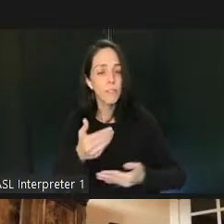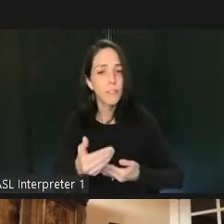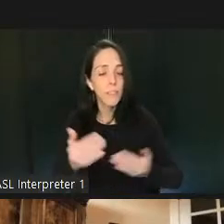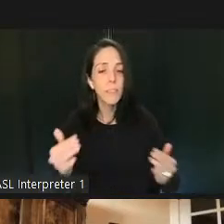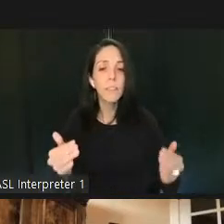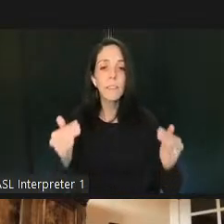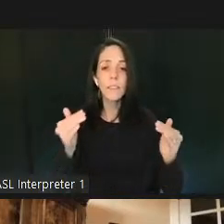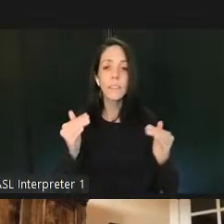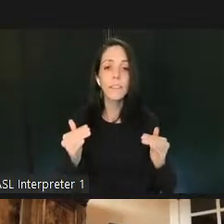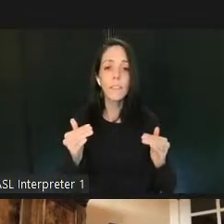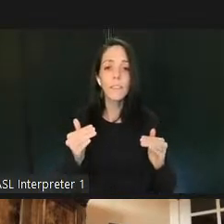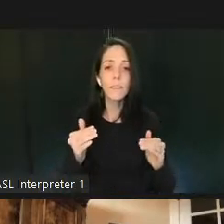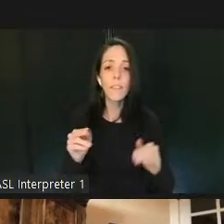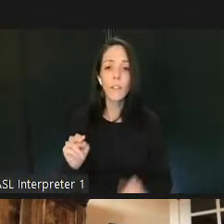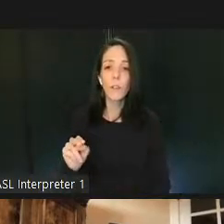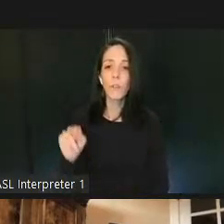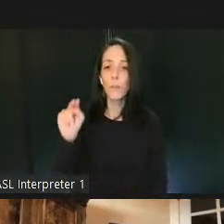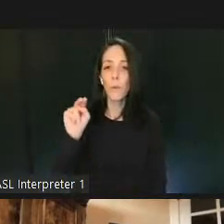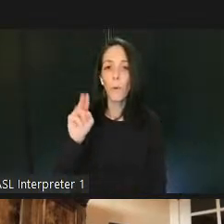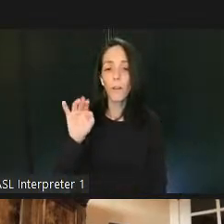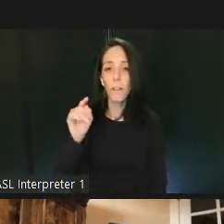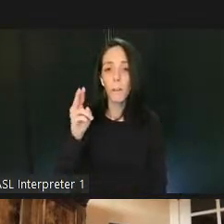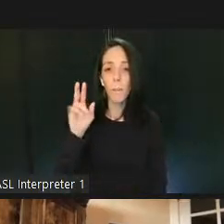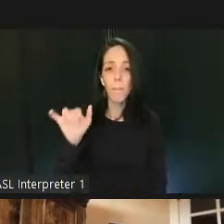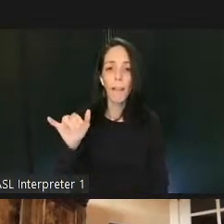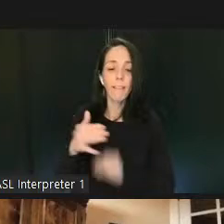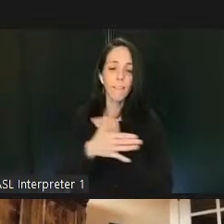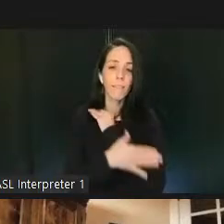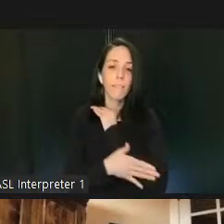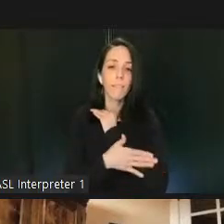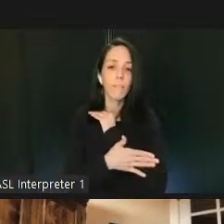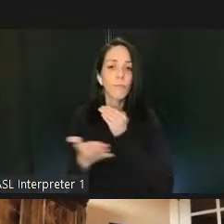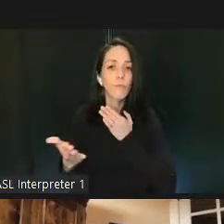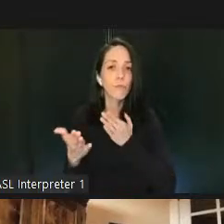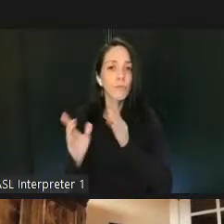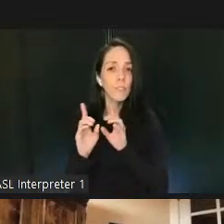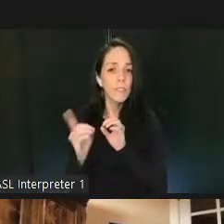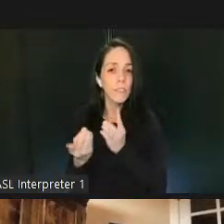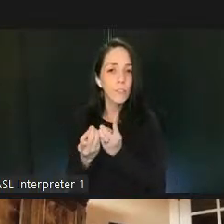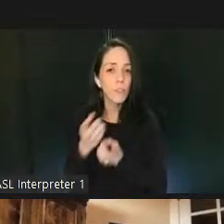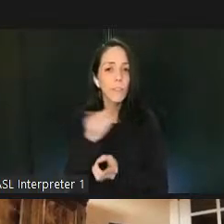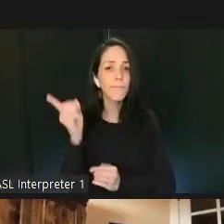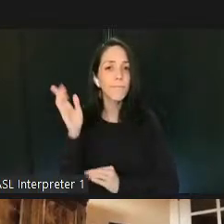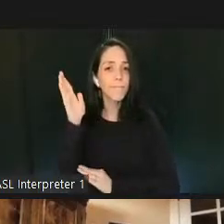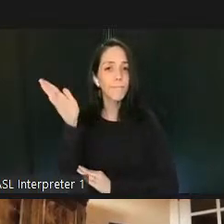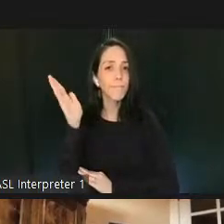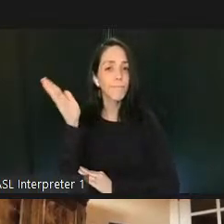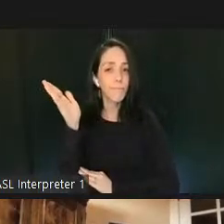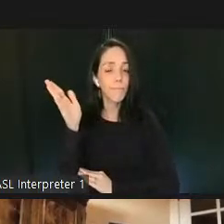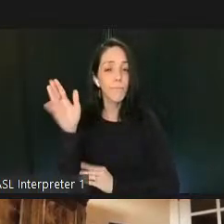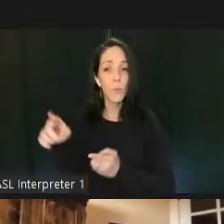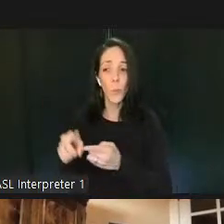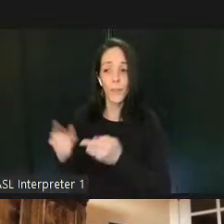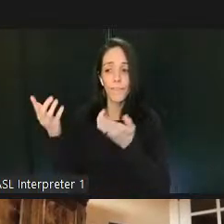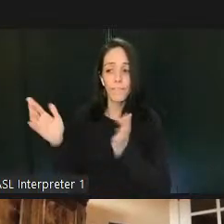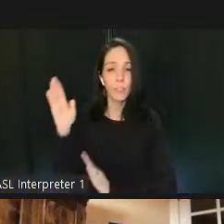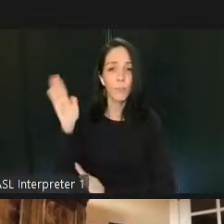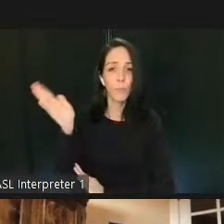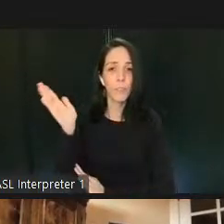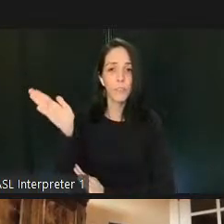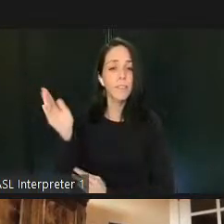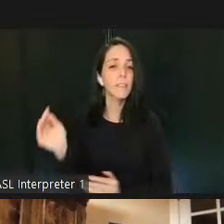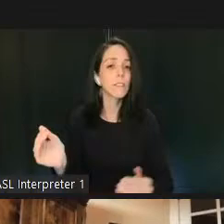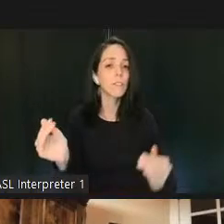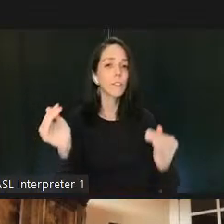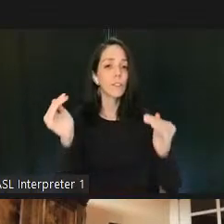evening from the North Bethany County Service District. At the end of that presentation, as we